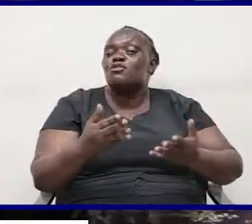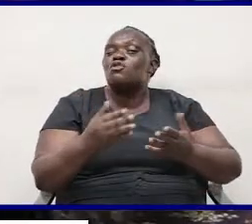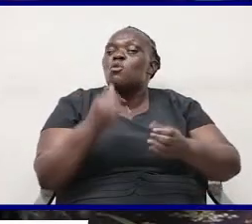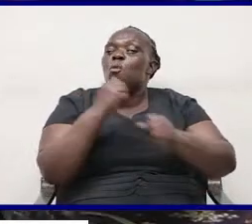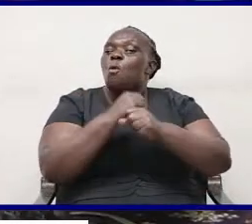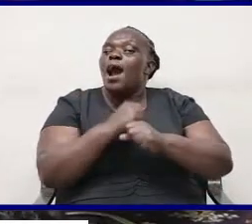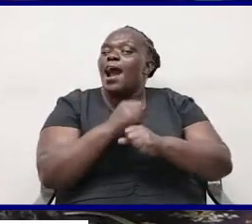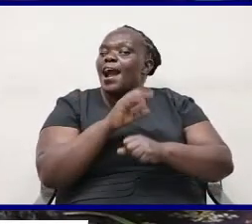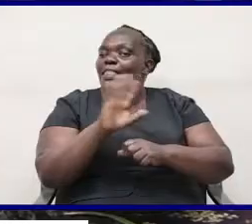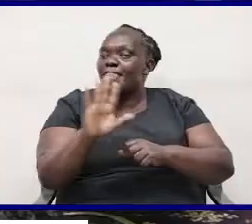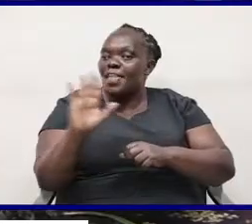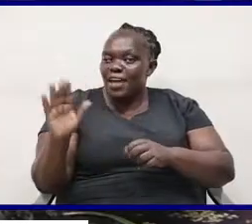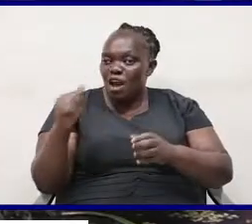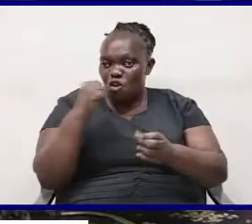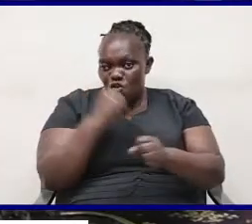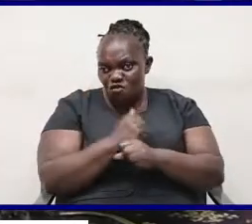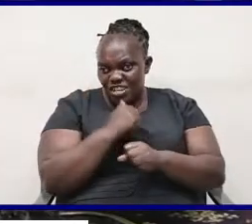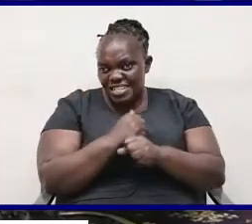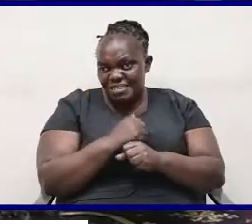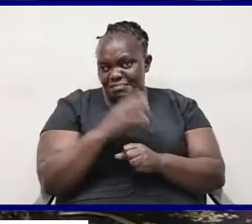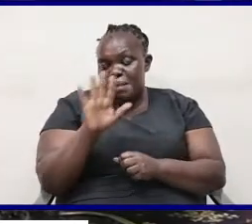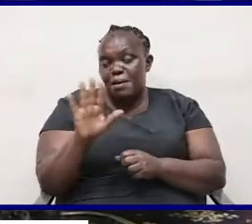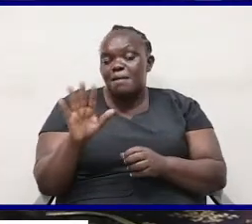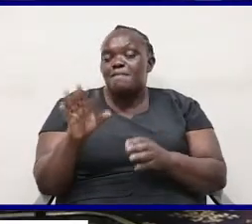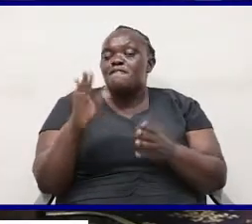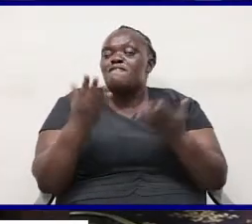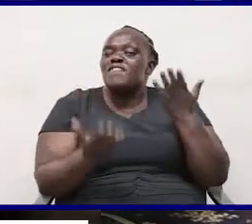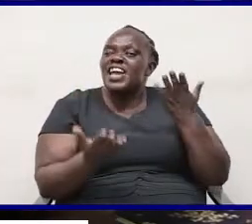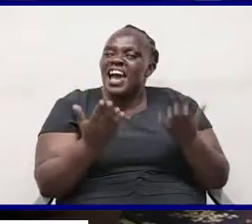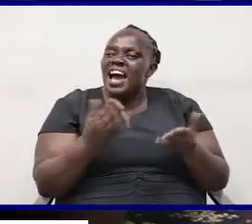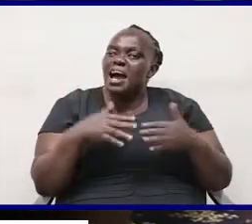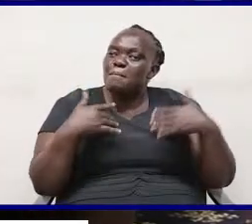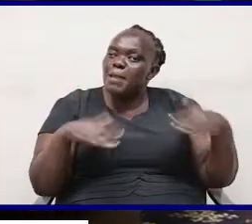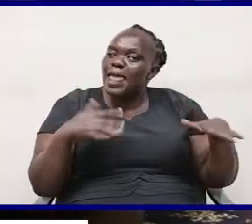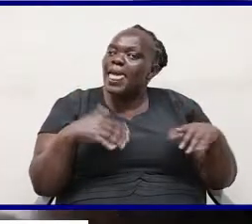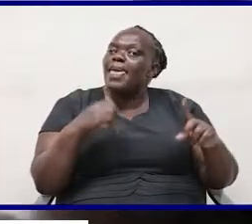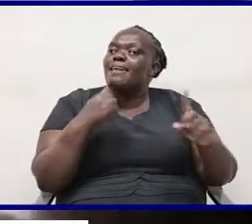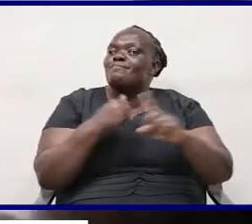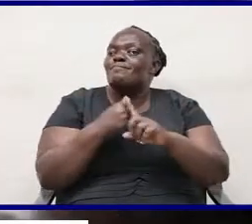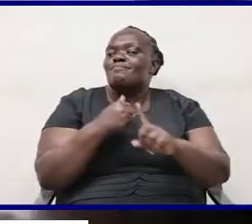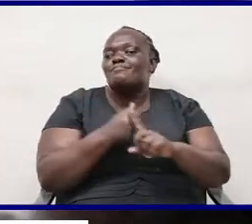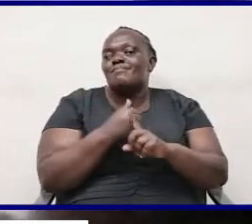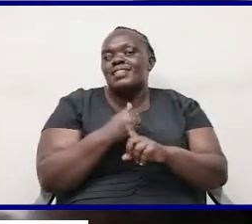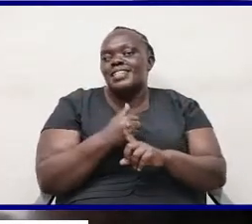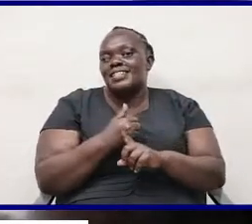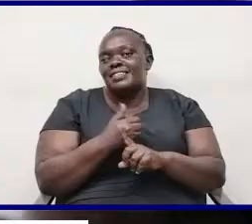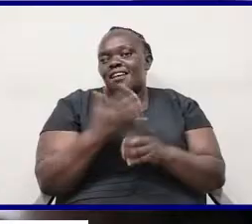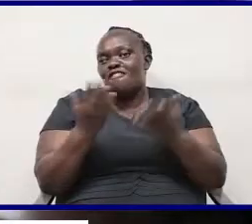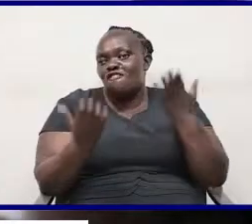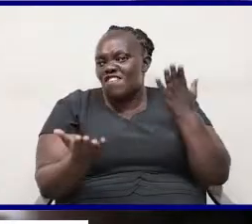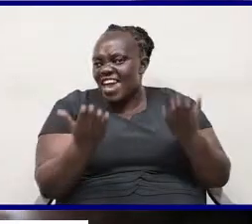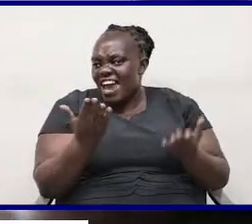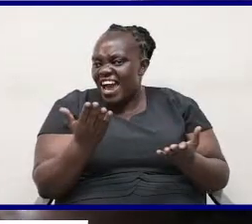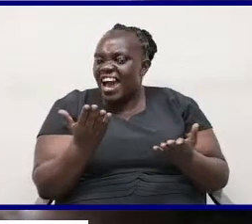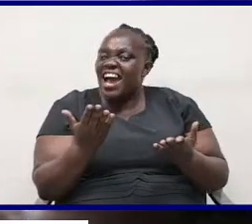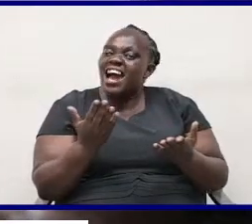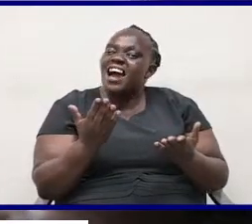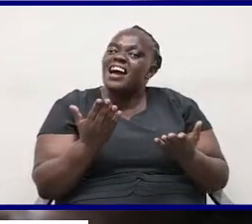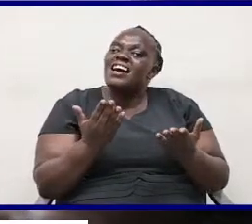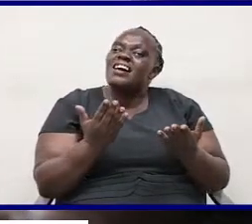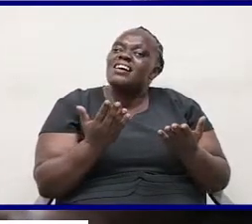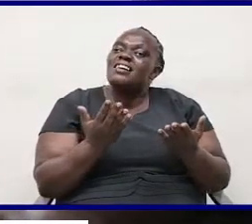the operators. We are the fair play advocates. Okay, so fair trade. We